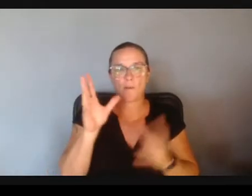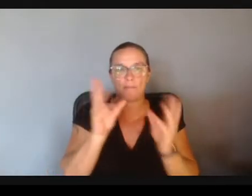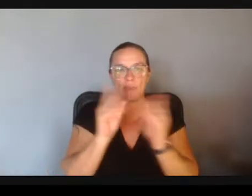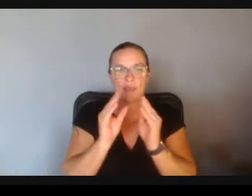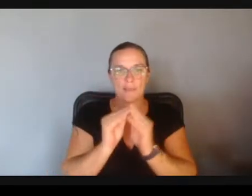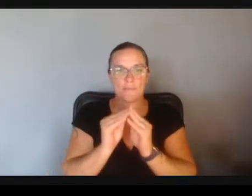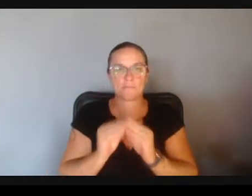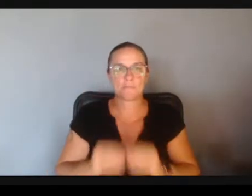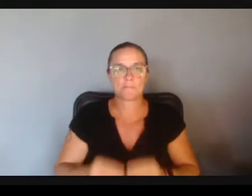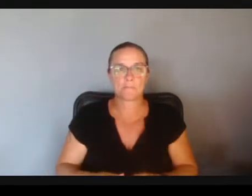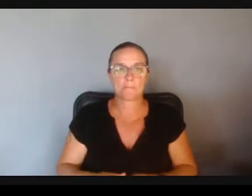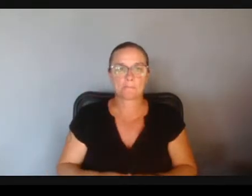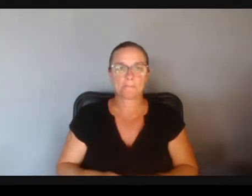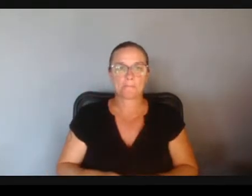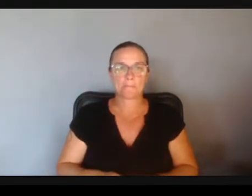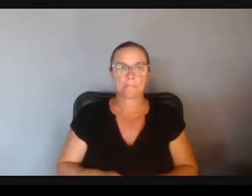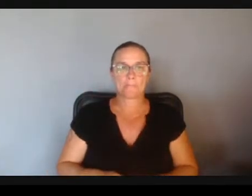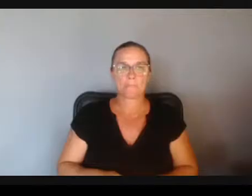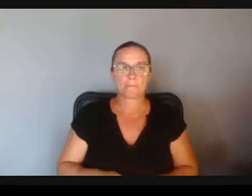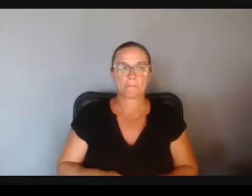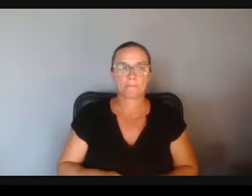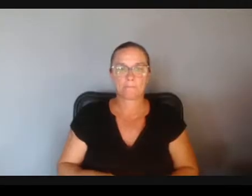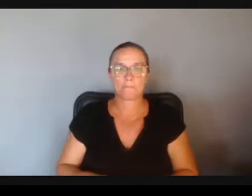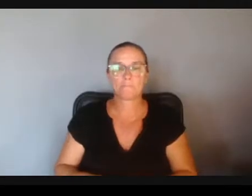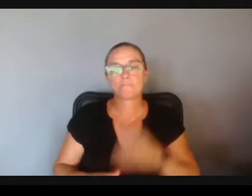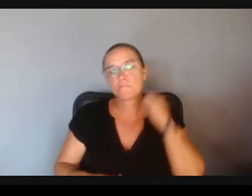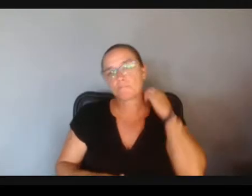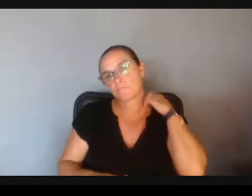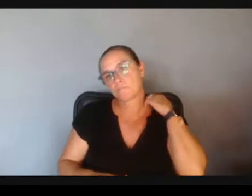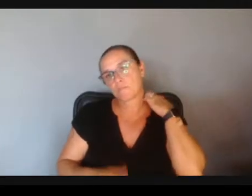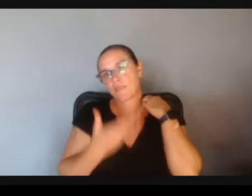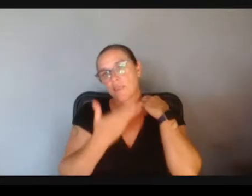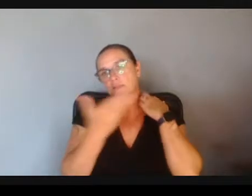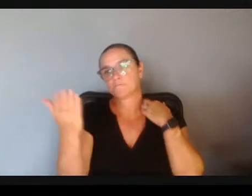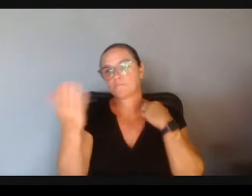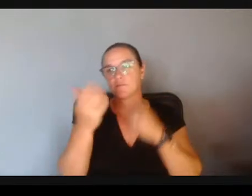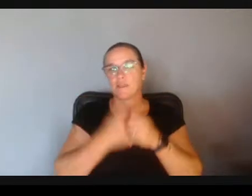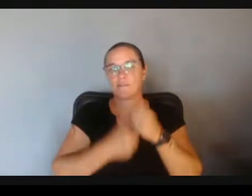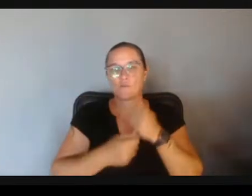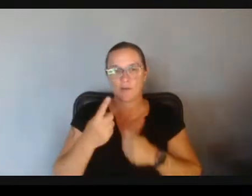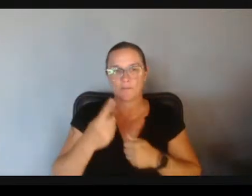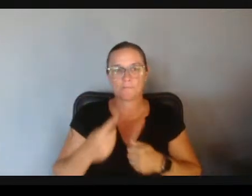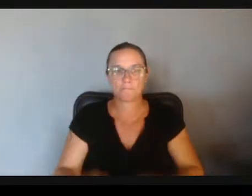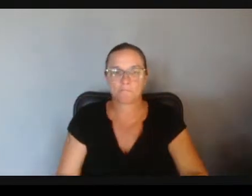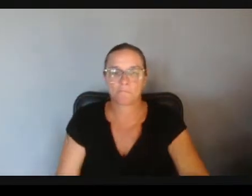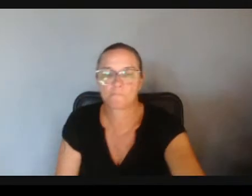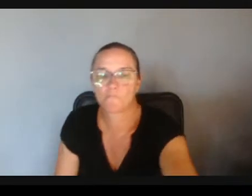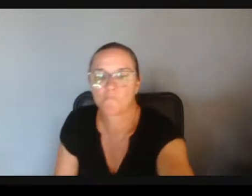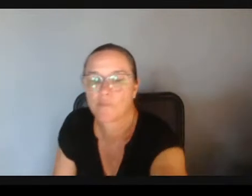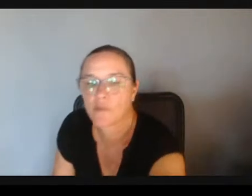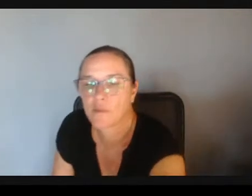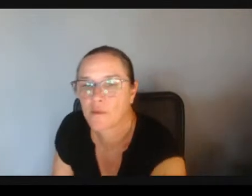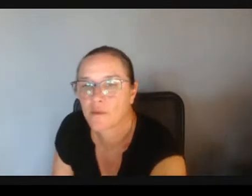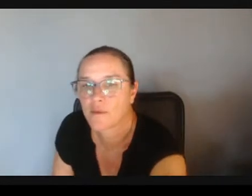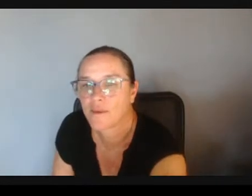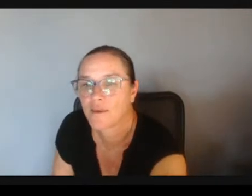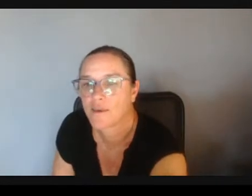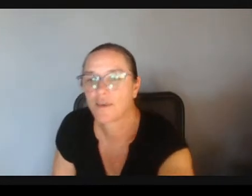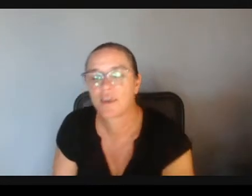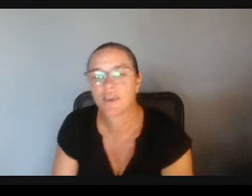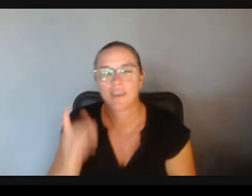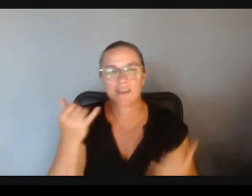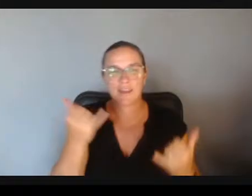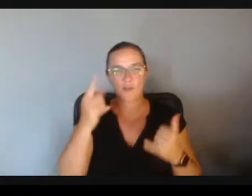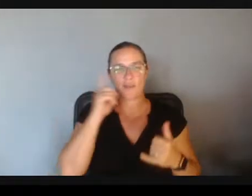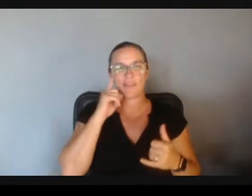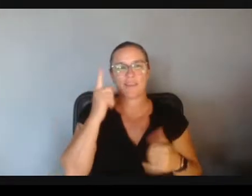Right. All right. Yep. So thanks, everybody. And with that, I think it's time for some fun. All right.